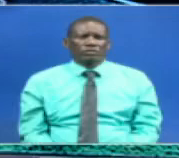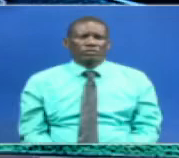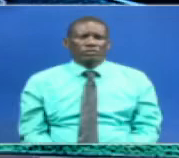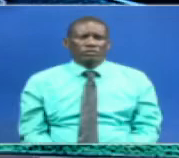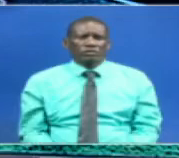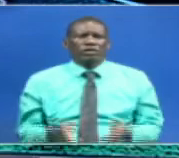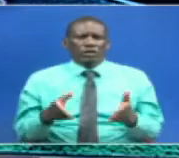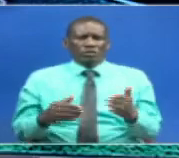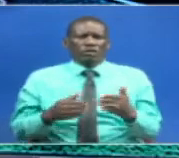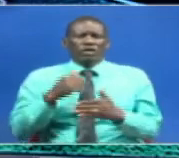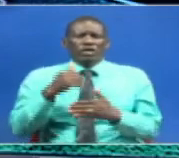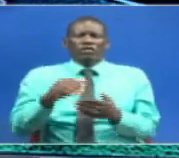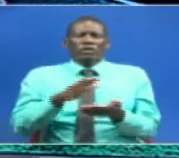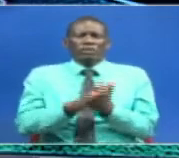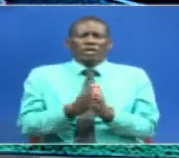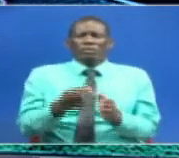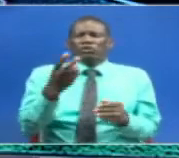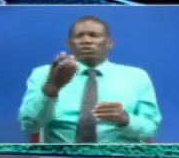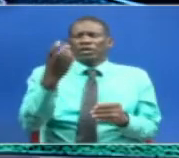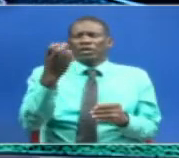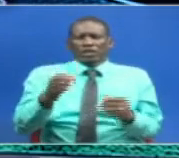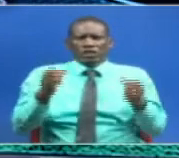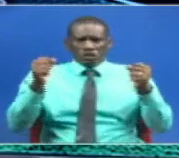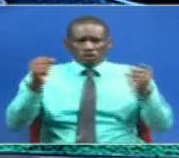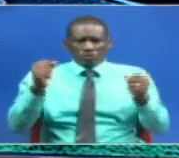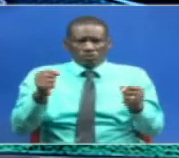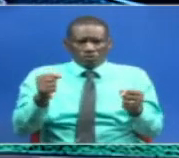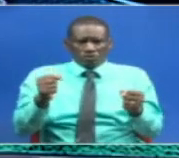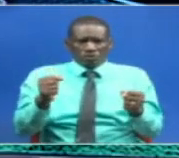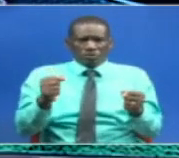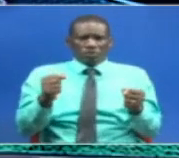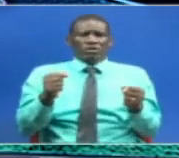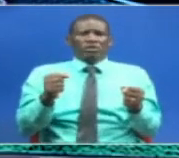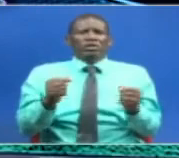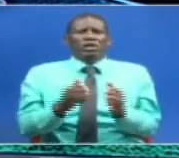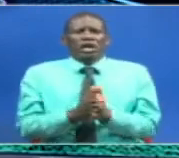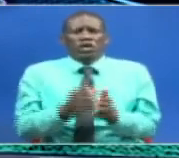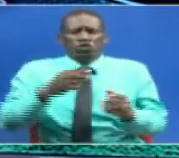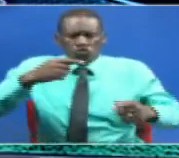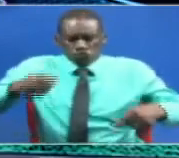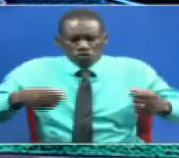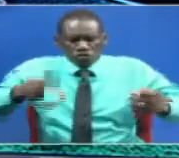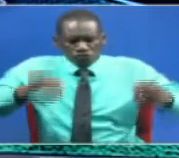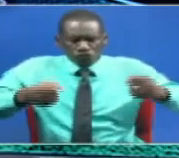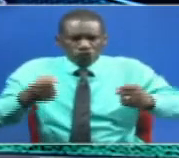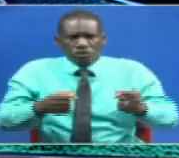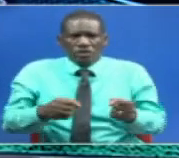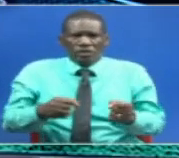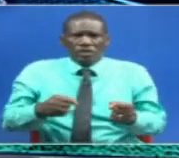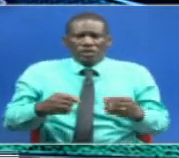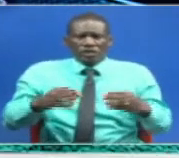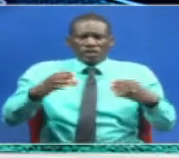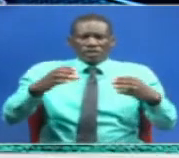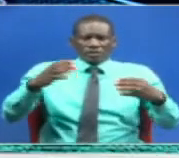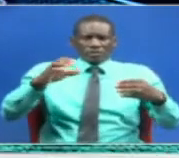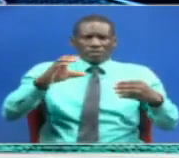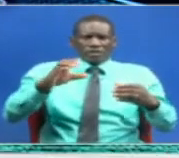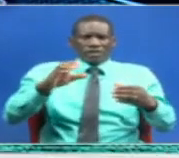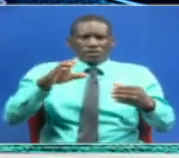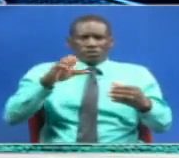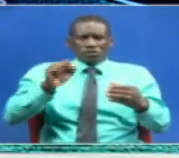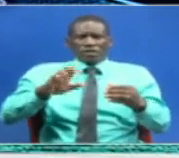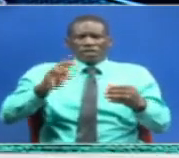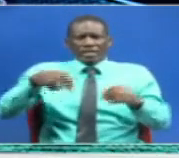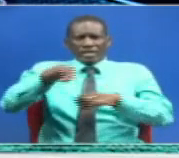Now, after being crowned the 2023 champion in the two-wheel drive non-turbo buggy and the two-wheel drive non-turbo car categories in the penultimate round of the Kenya